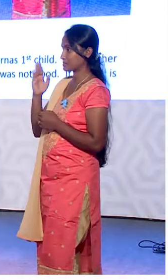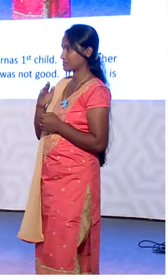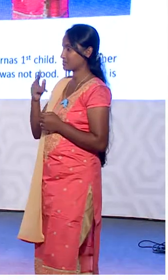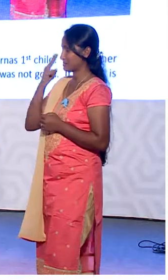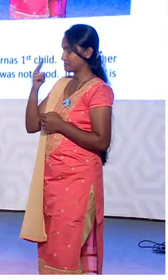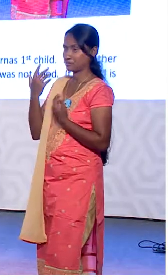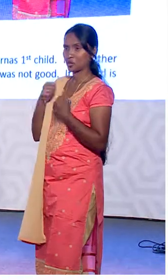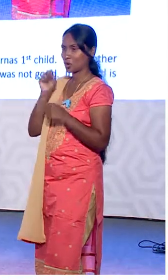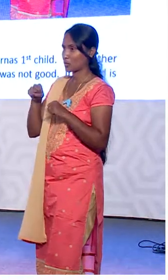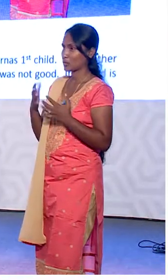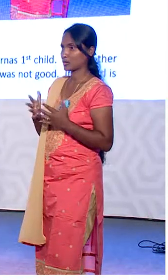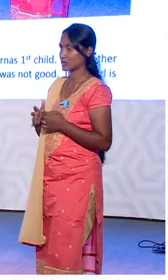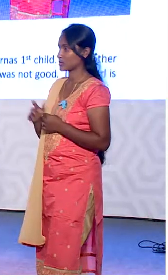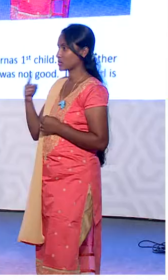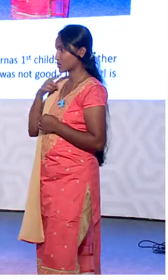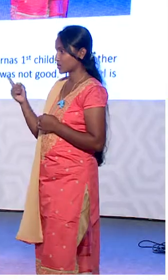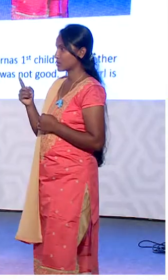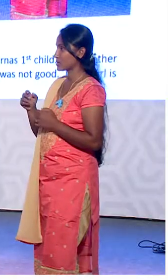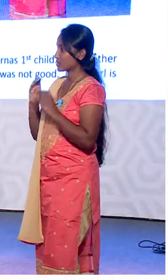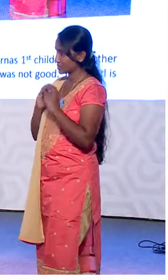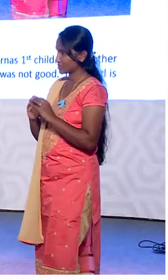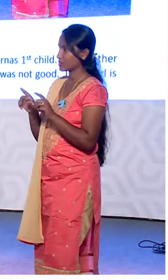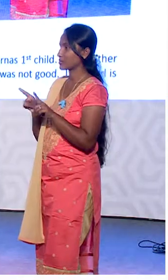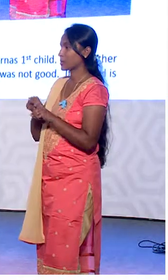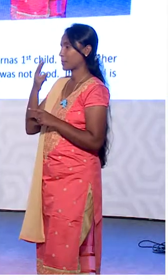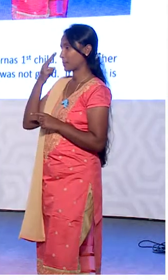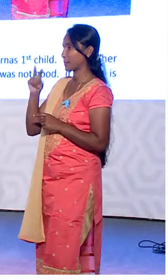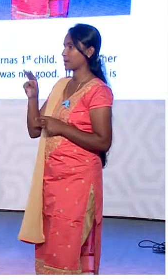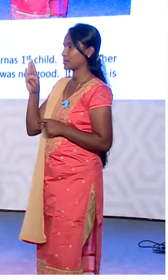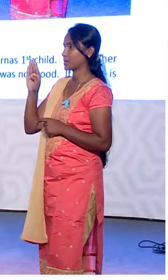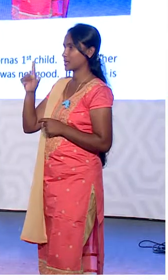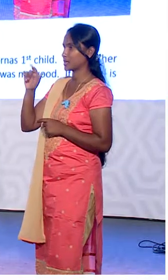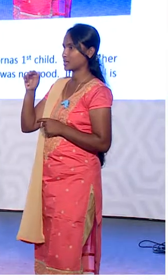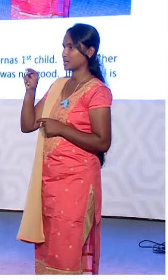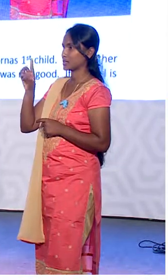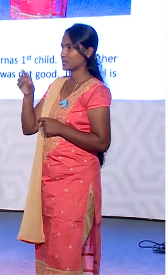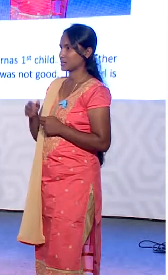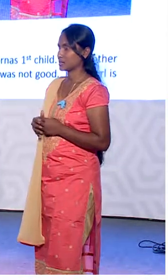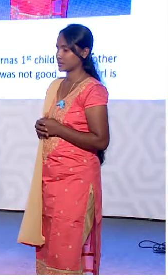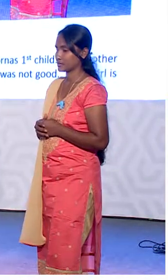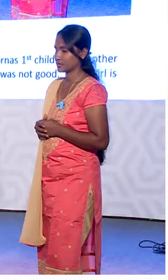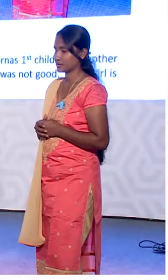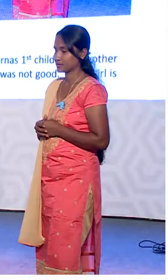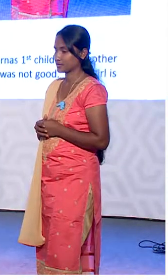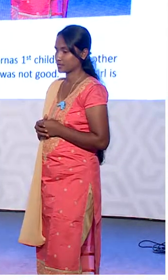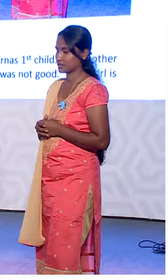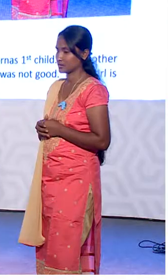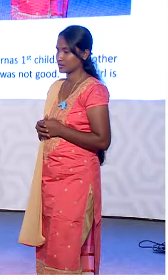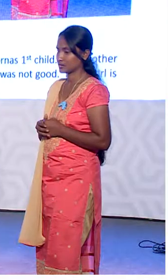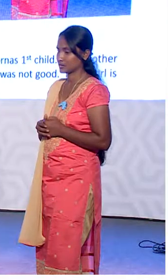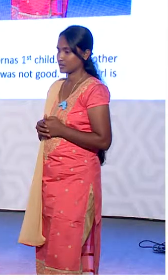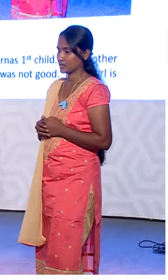sighted. They told me, you're going to continue, you're going to live blind. I said, that's okay.